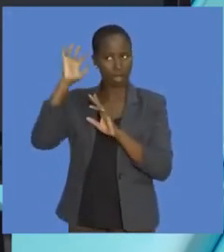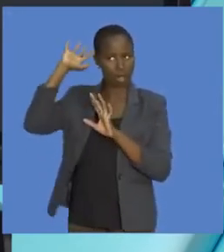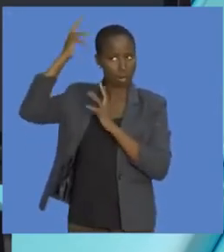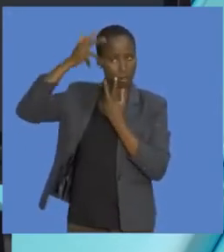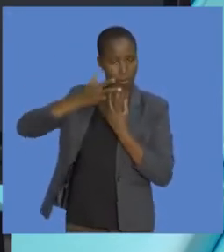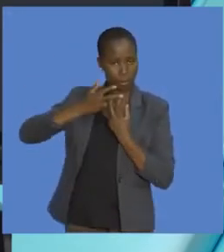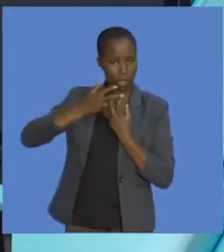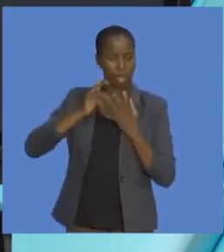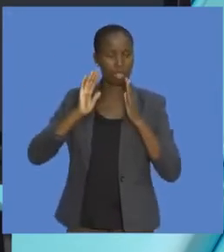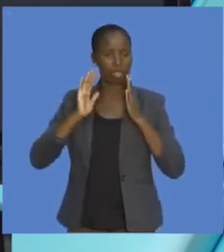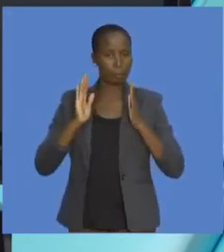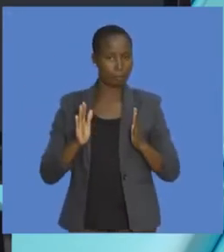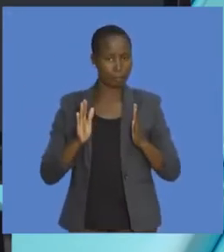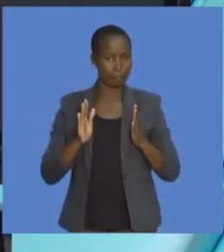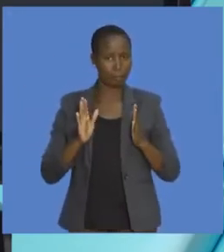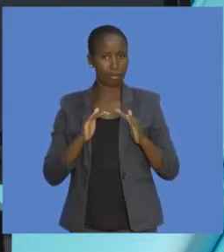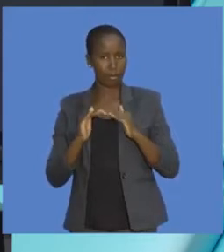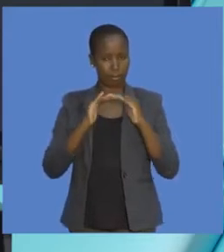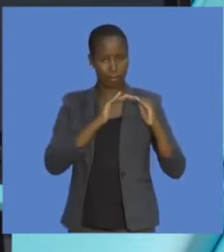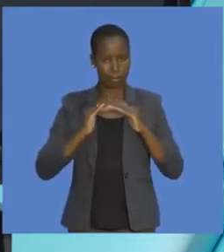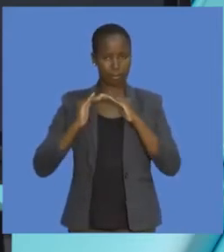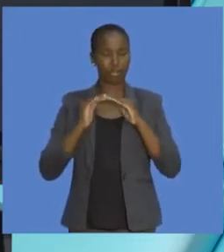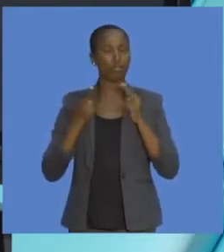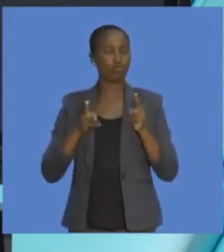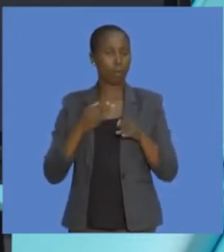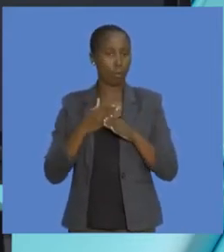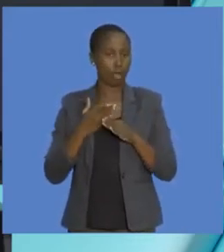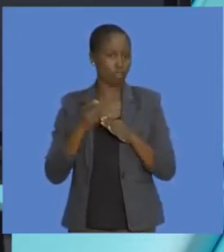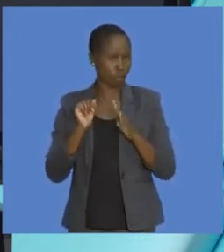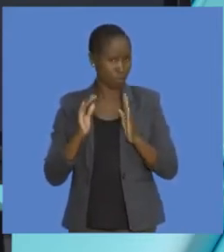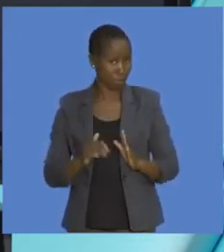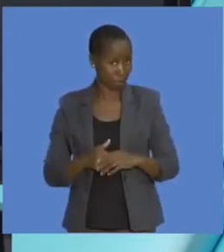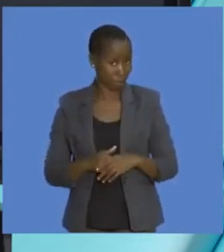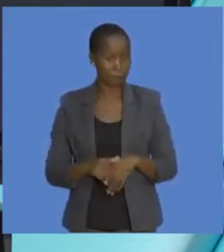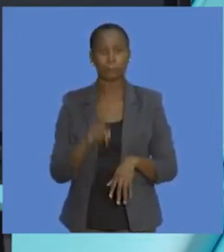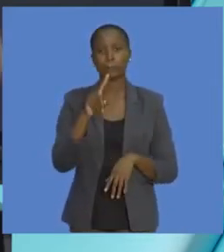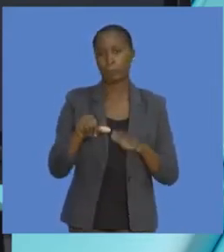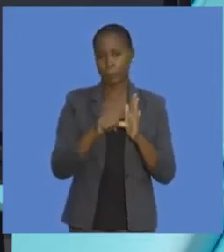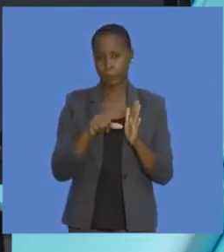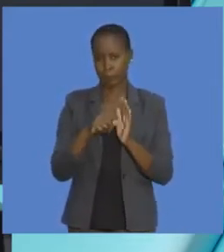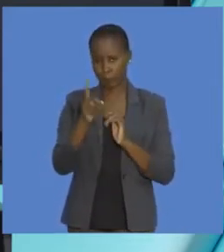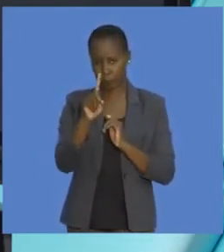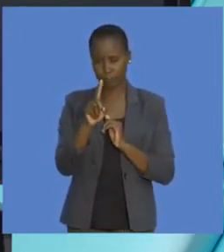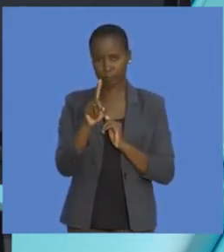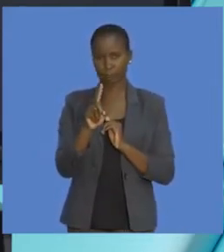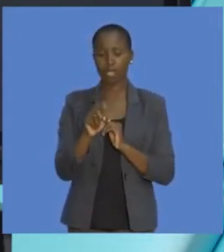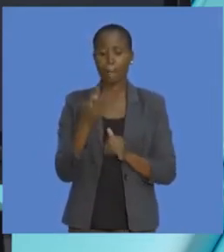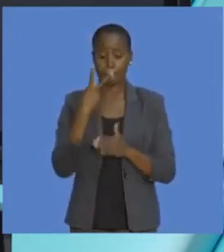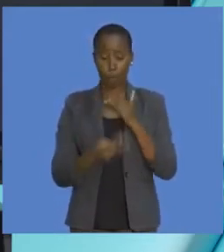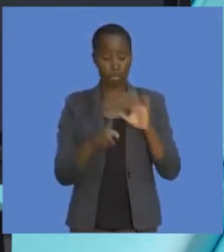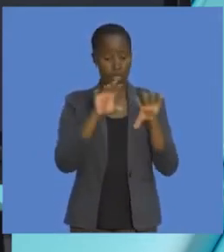with regards to the normal functioning of the body. What's also important to recognize is that both of these